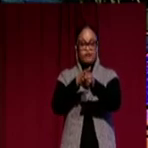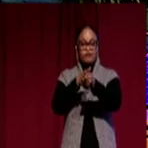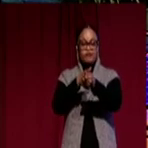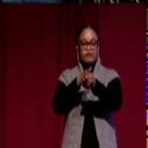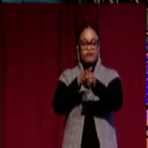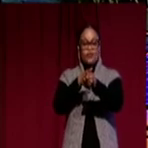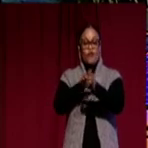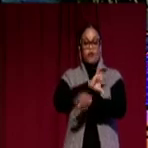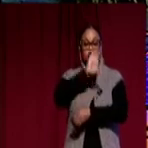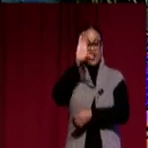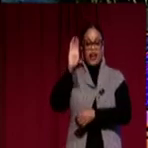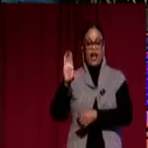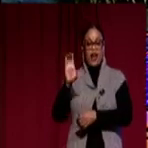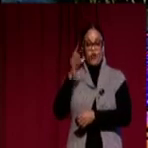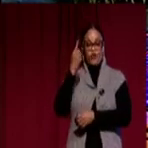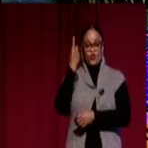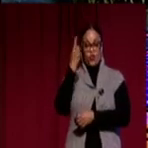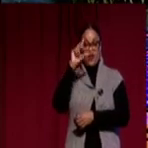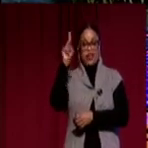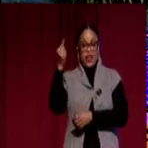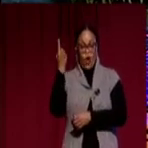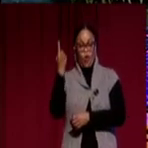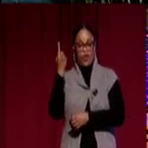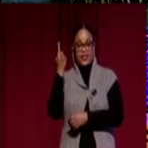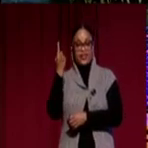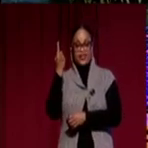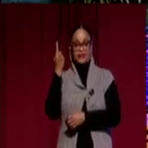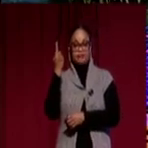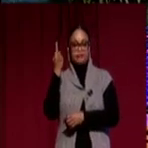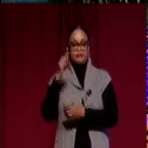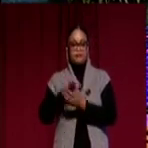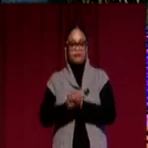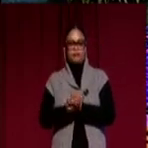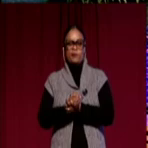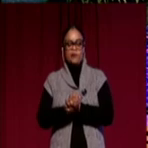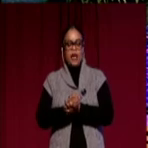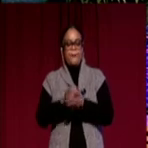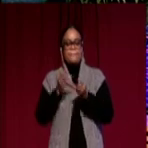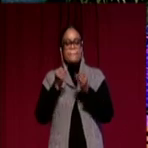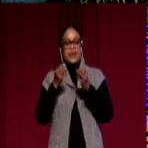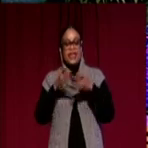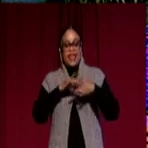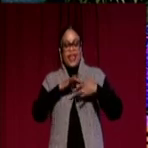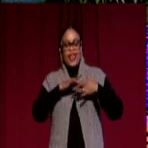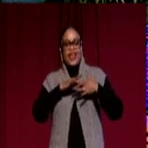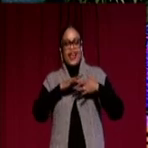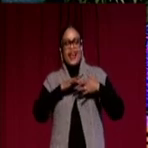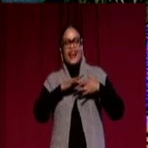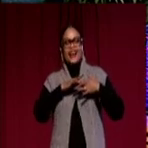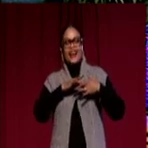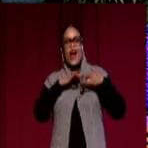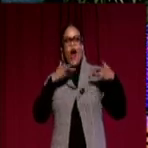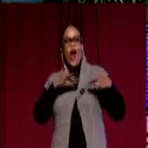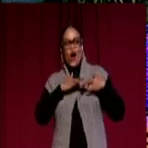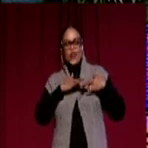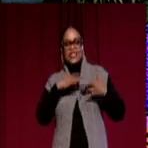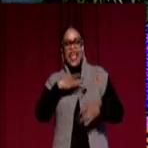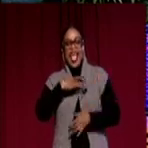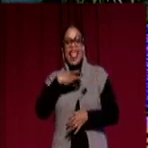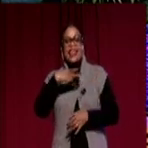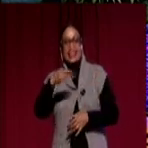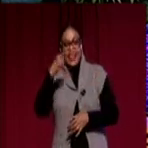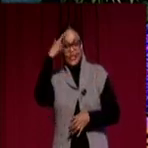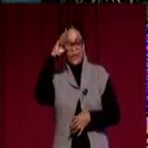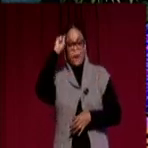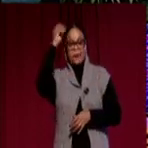of one of Chicago's giants. A whole lot of hearts and thumbs up and likes for Pastor, and I call him the